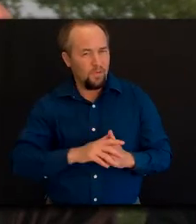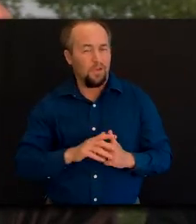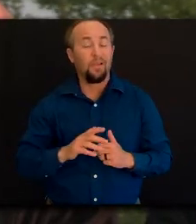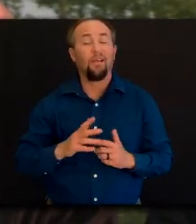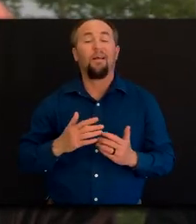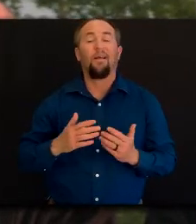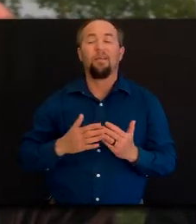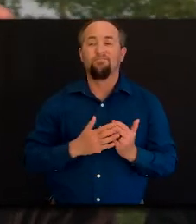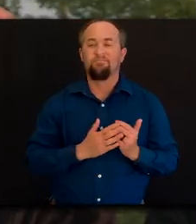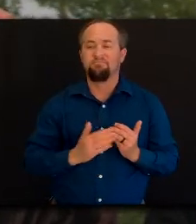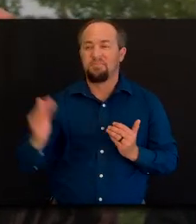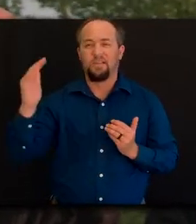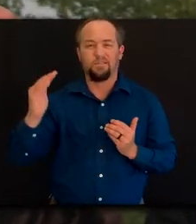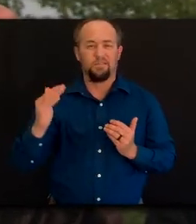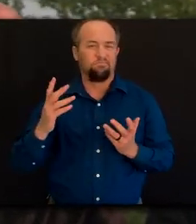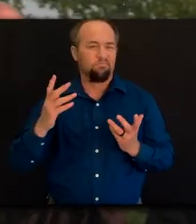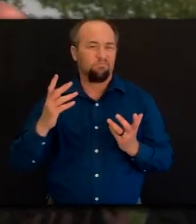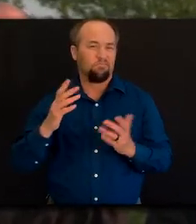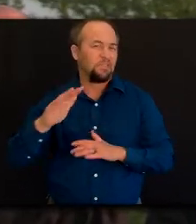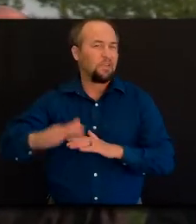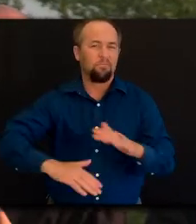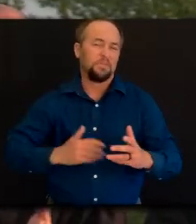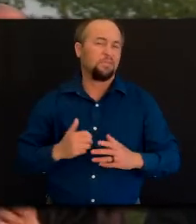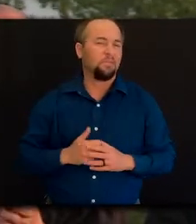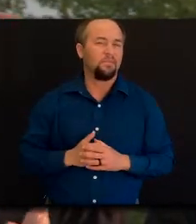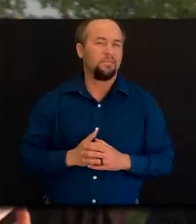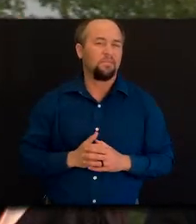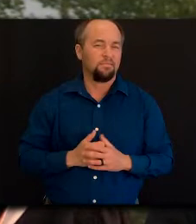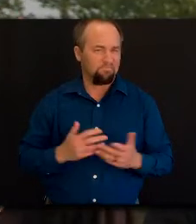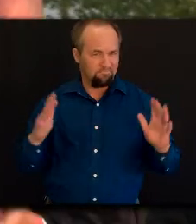next monumental step.